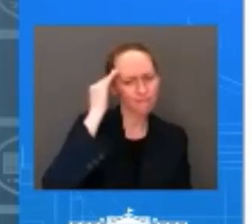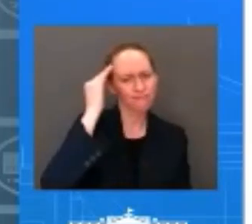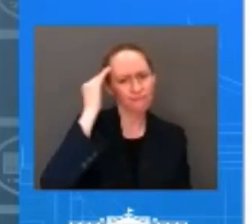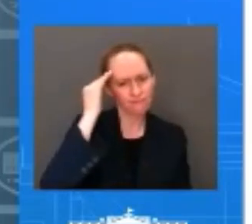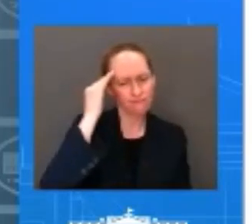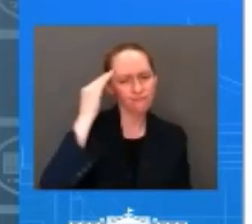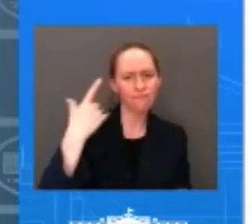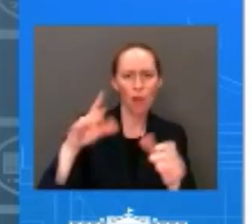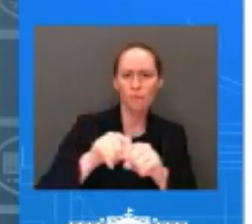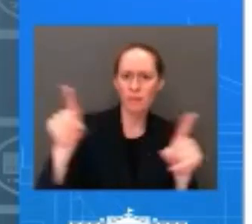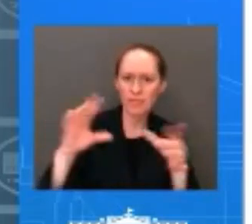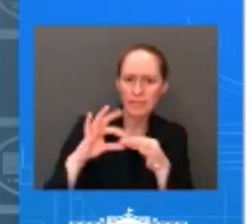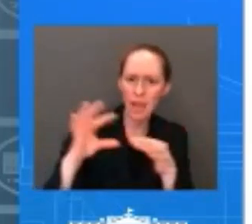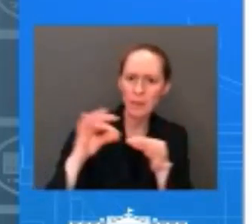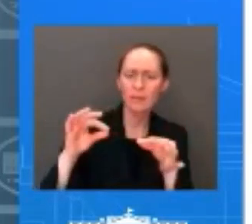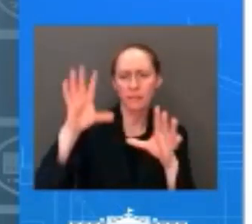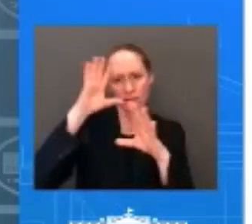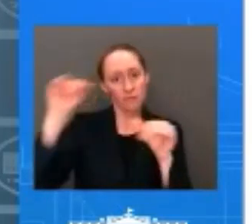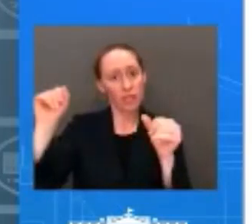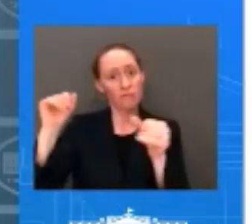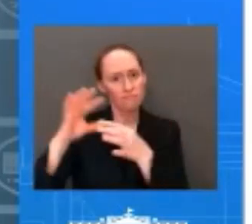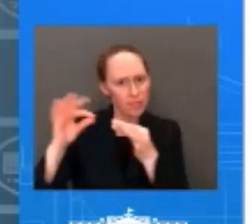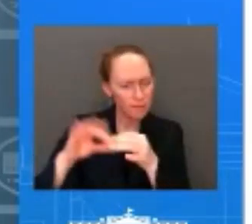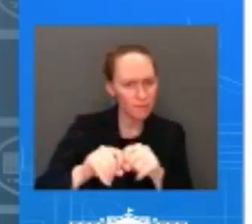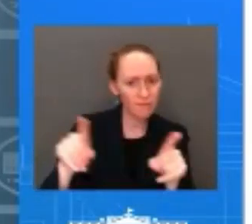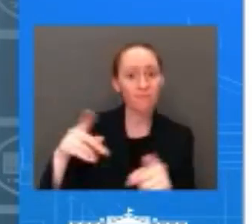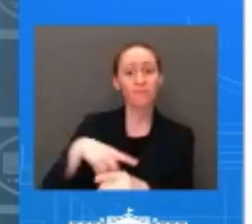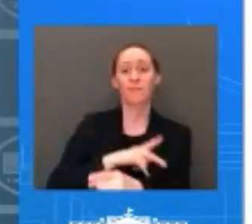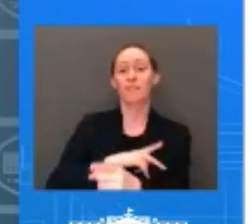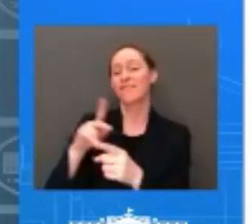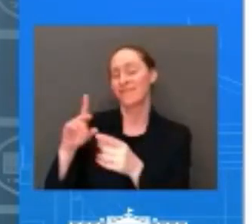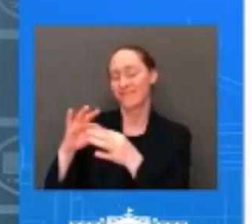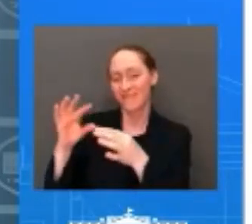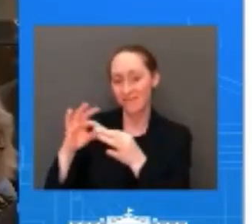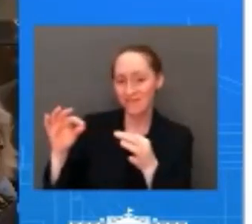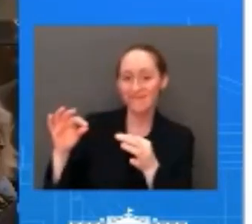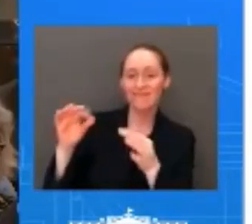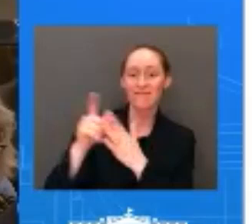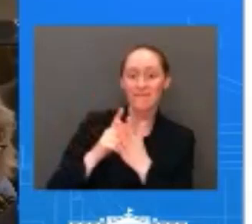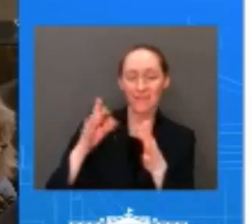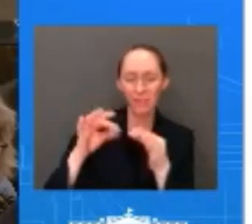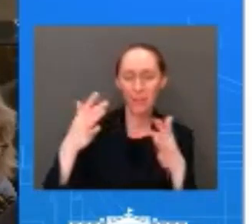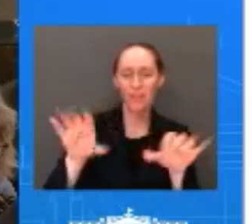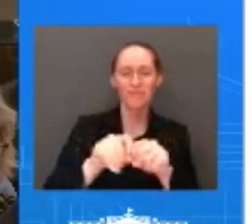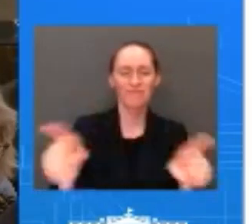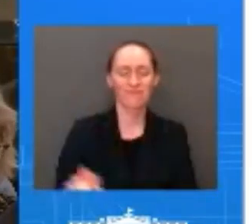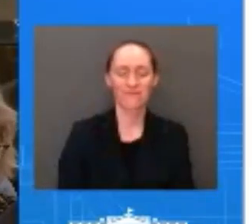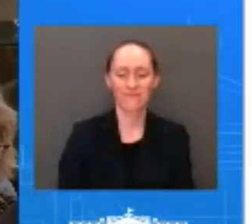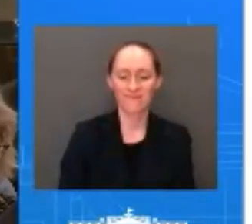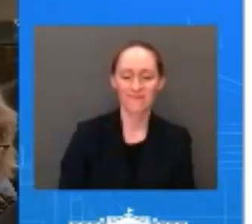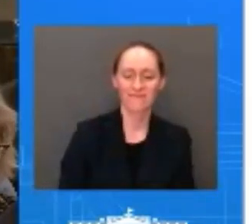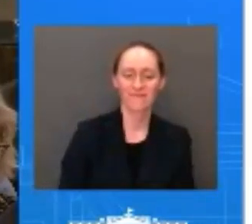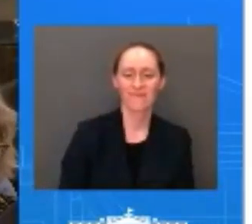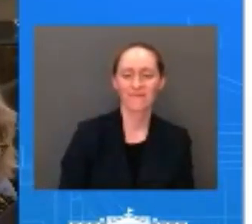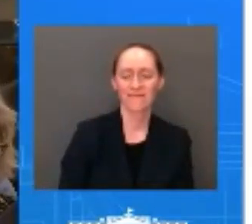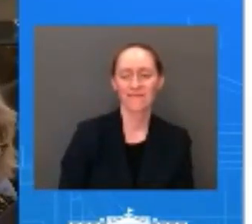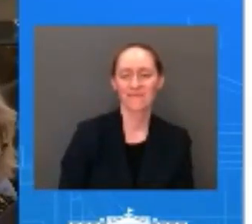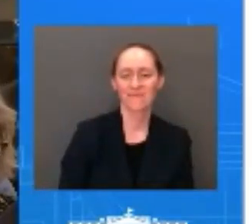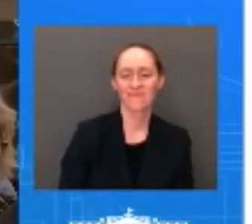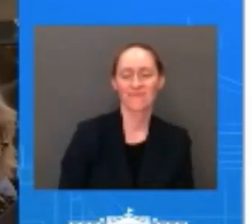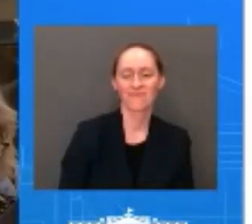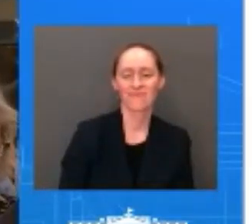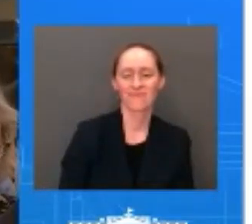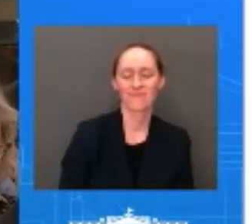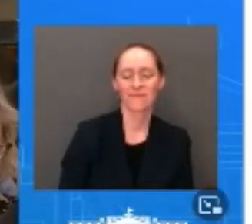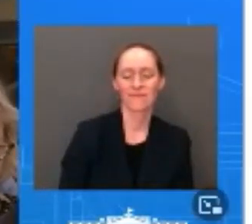lawyer. You've heard from the White House Counsel's office. And that's where I'm gonna leave it. The House has passed bipartisan legislation that would ban the export